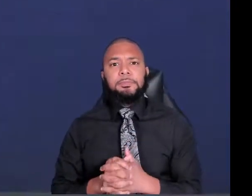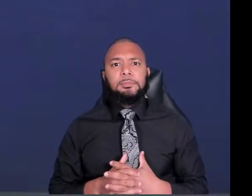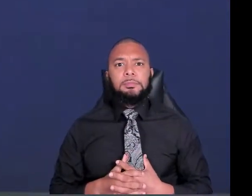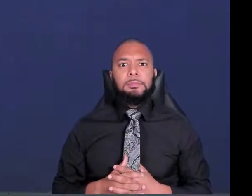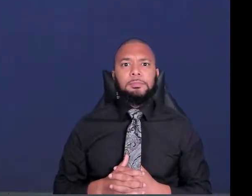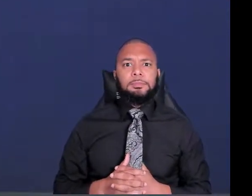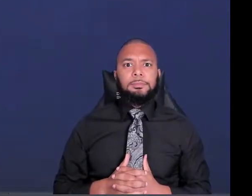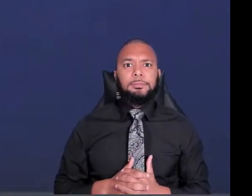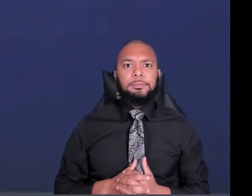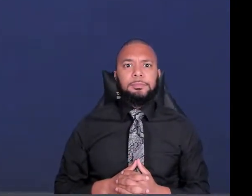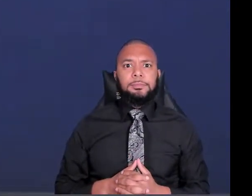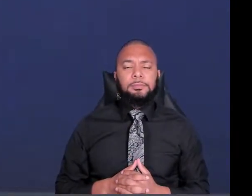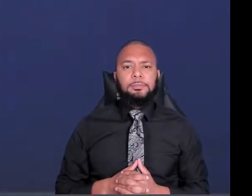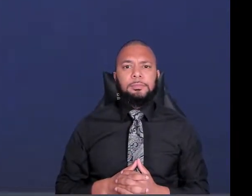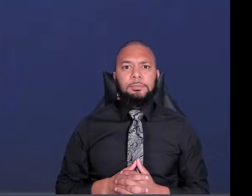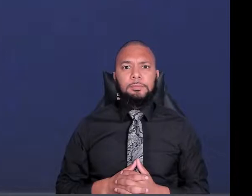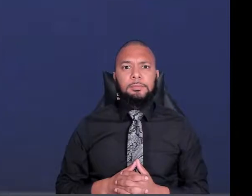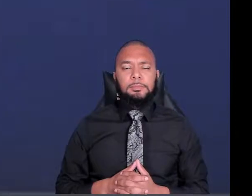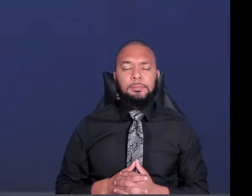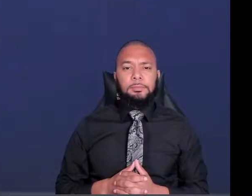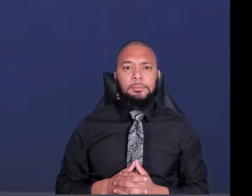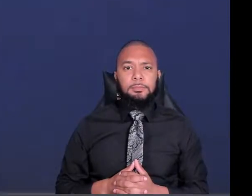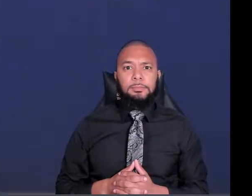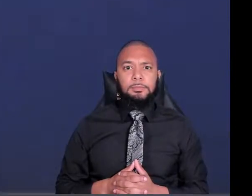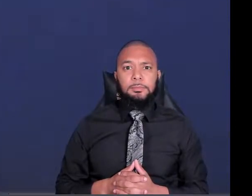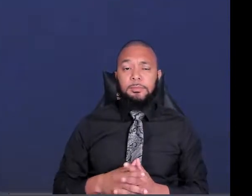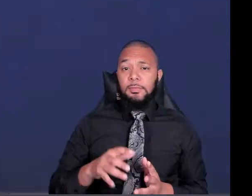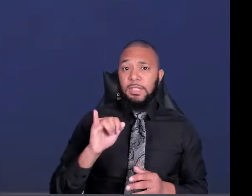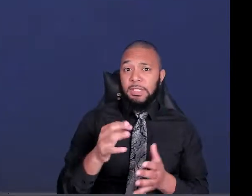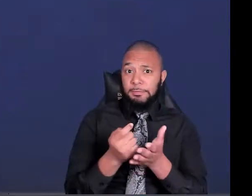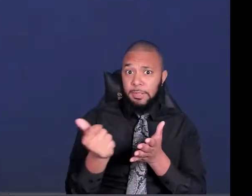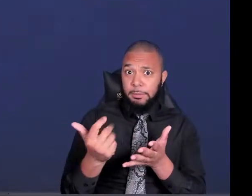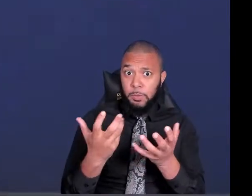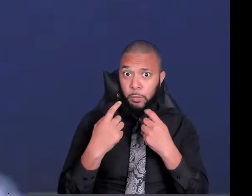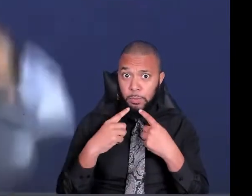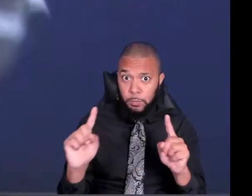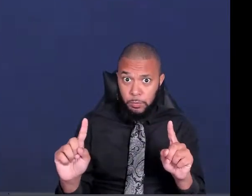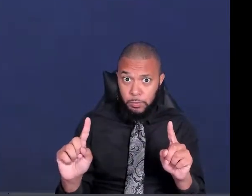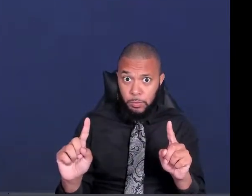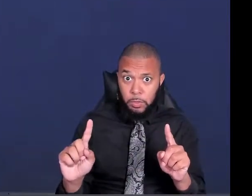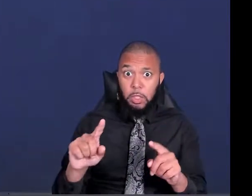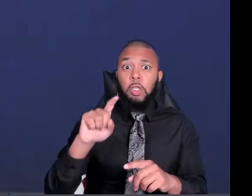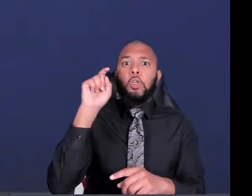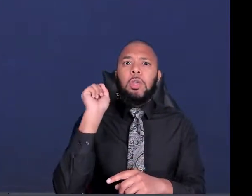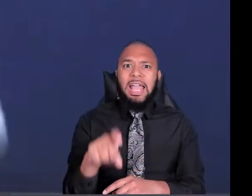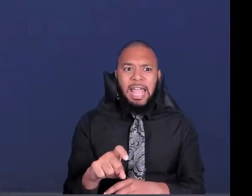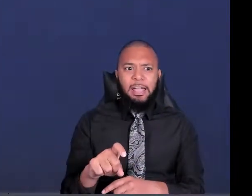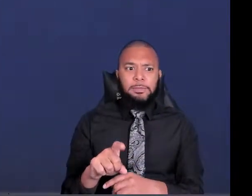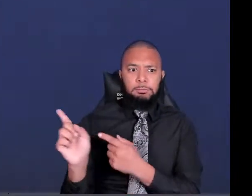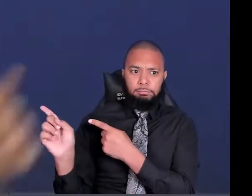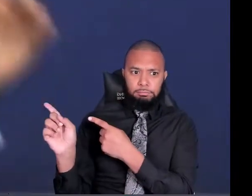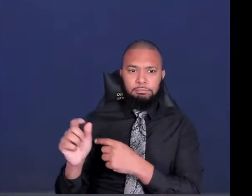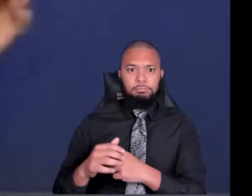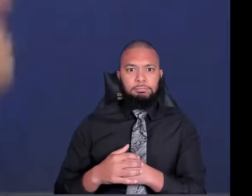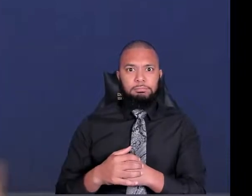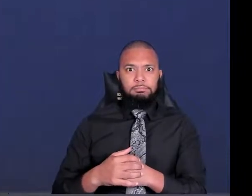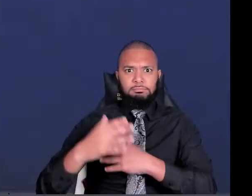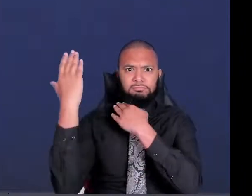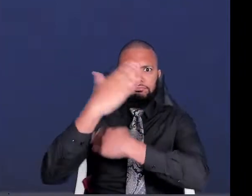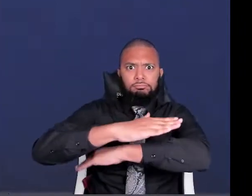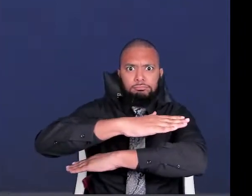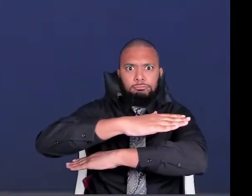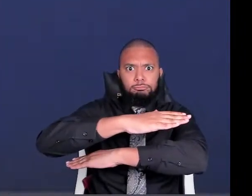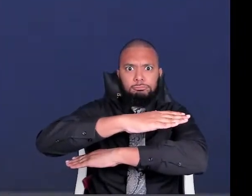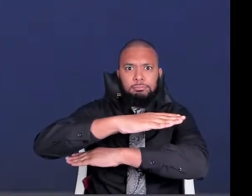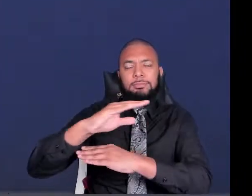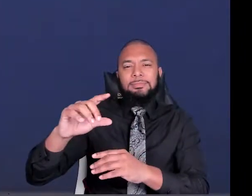of the constant terms. In order for elimination to work, they must be stacked on top of one another just like